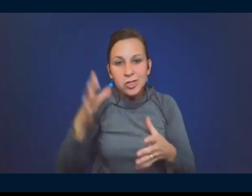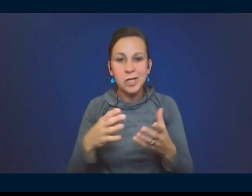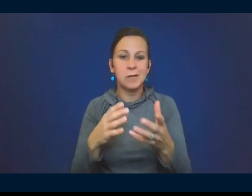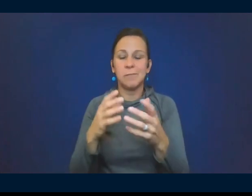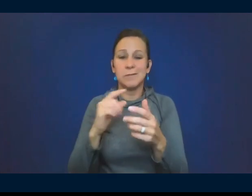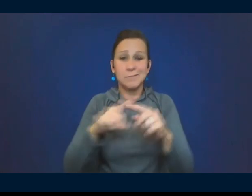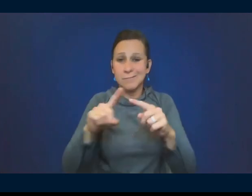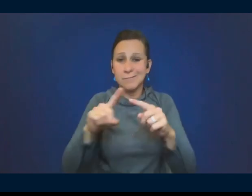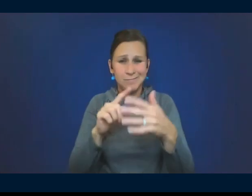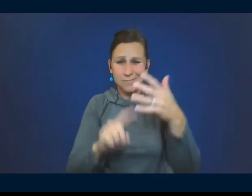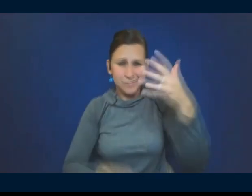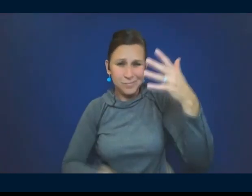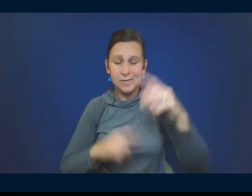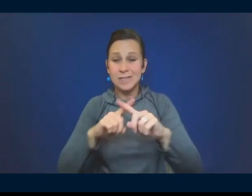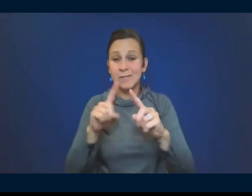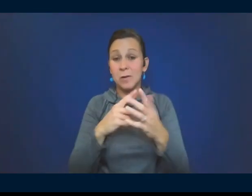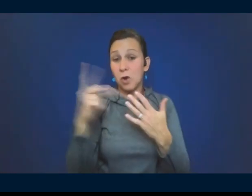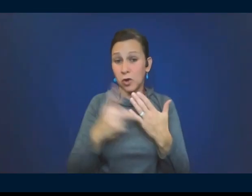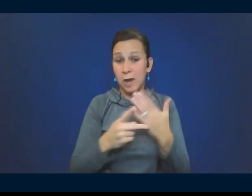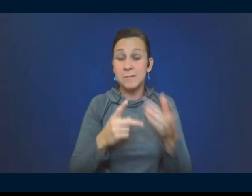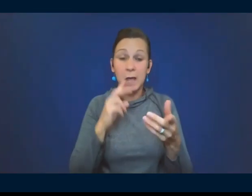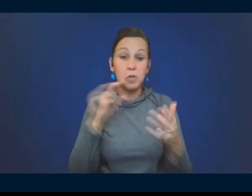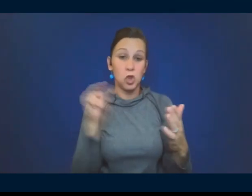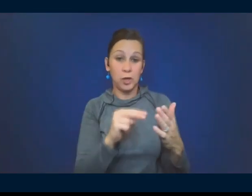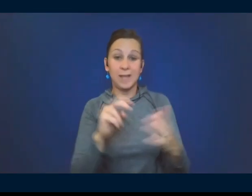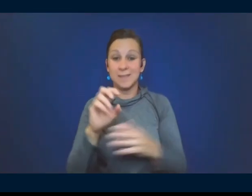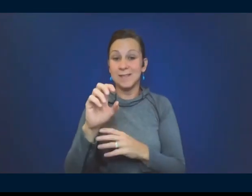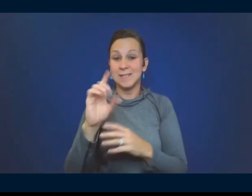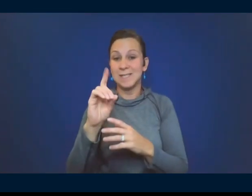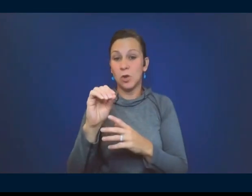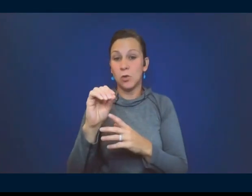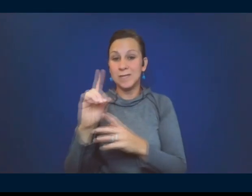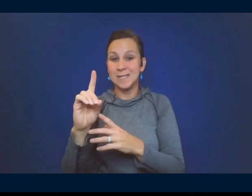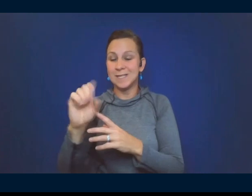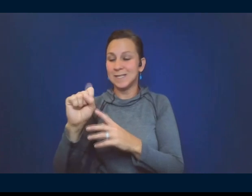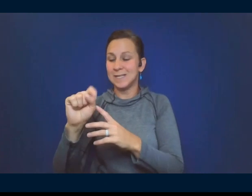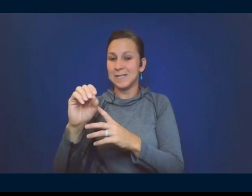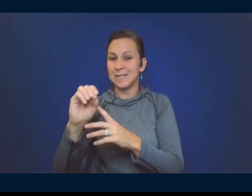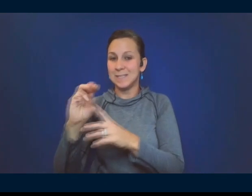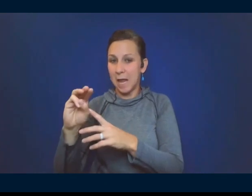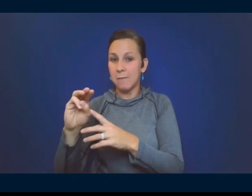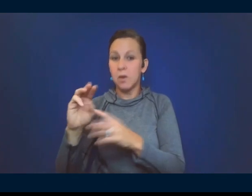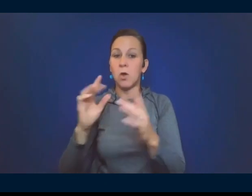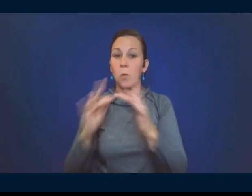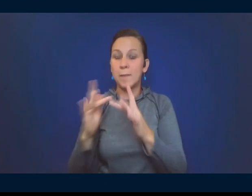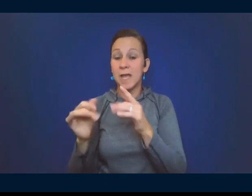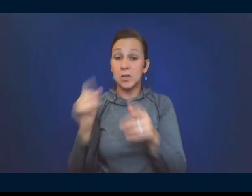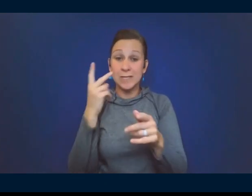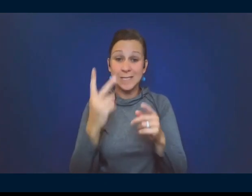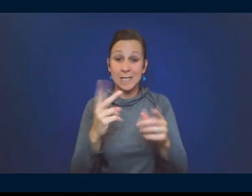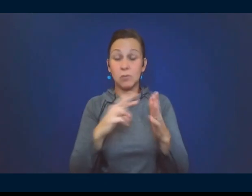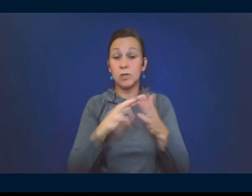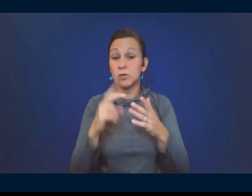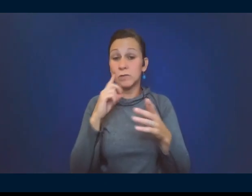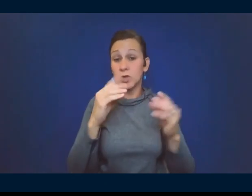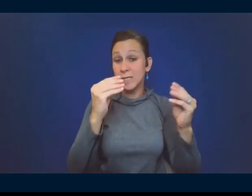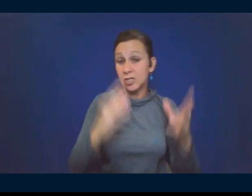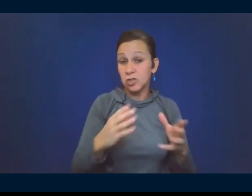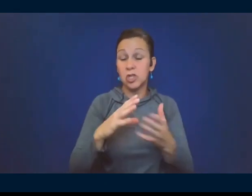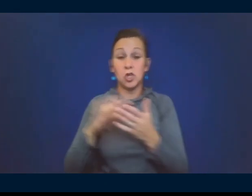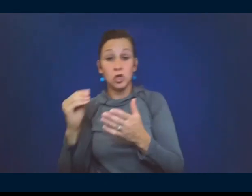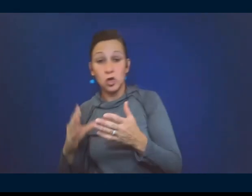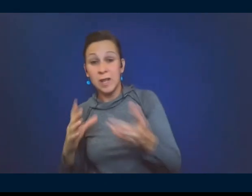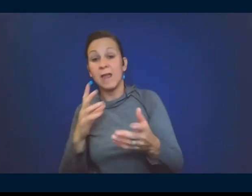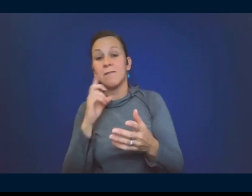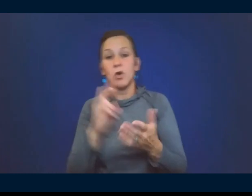you that are interested to take a look at the DoD STEM website, where it has a list of resources for teachers, for students, and for